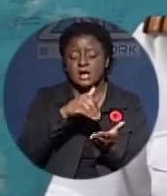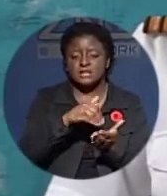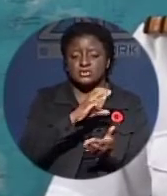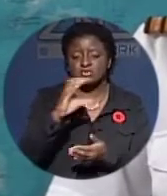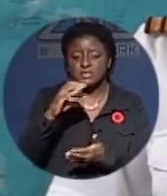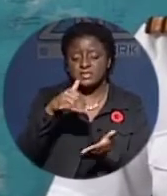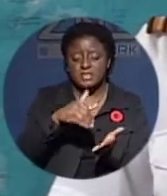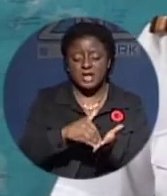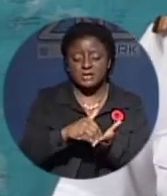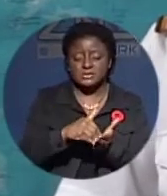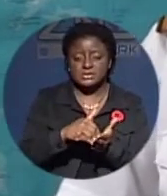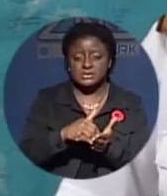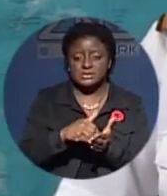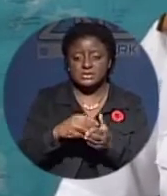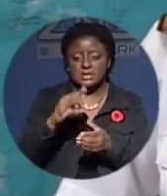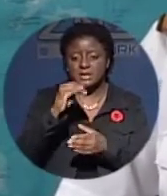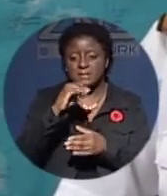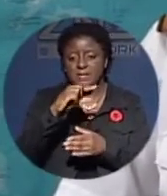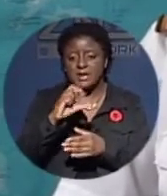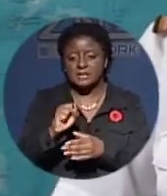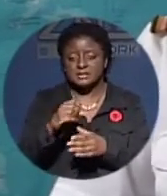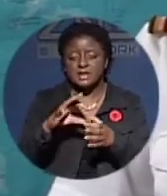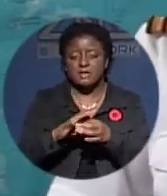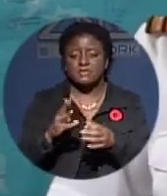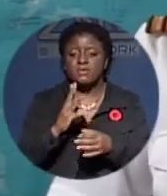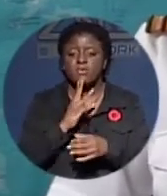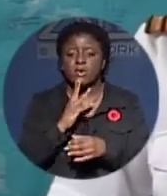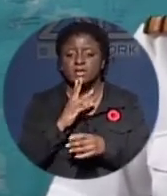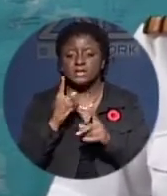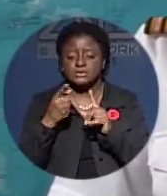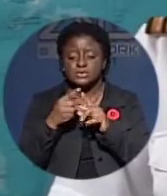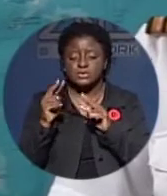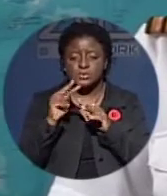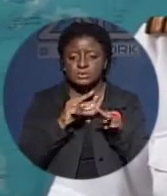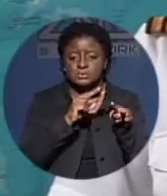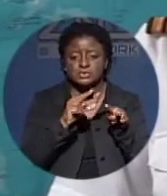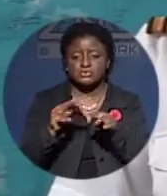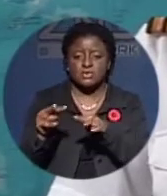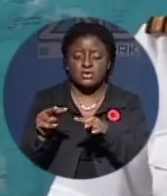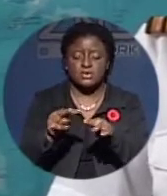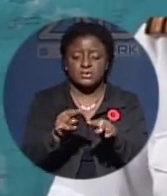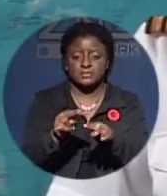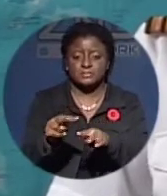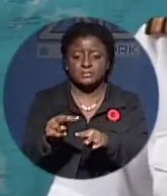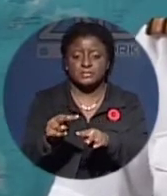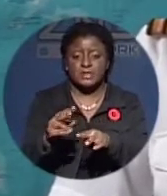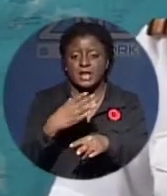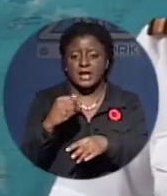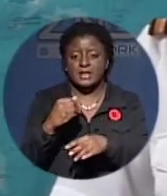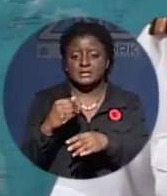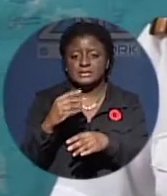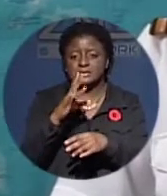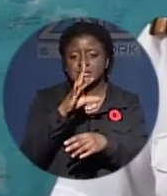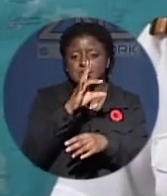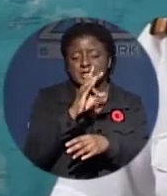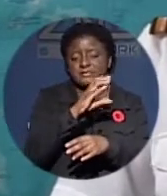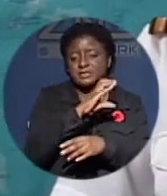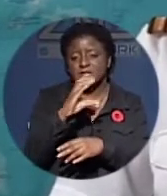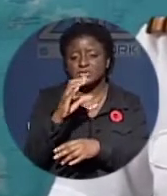patrol. The Bahamas itself consists of some 700 islands, 2,000 rocks and